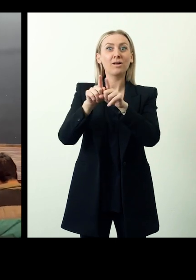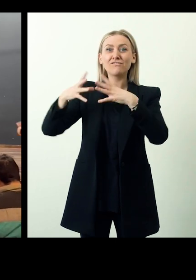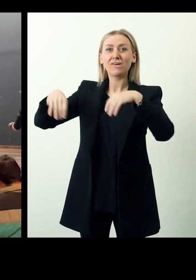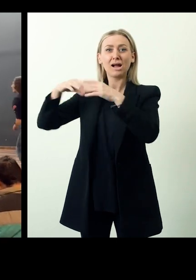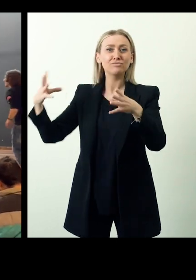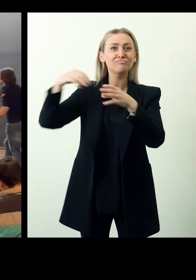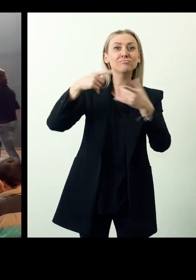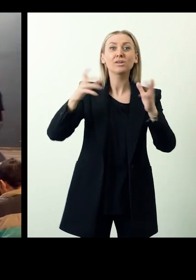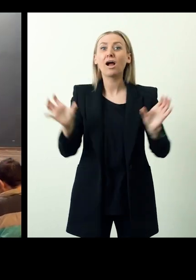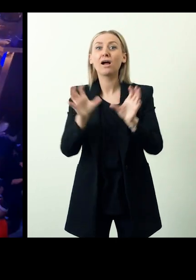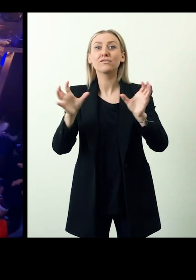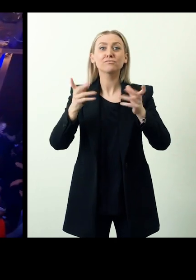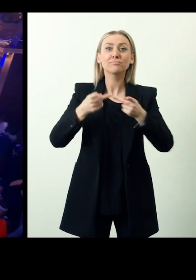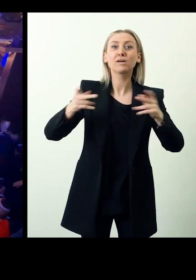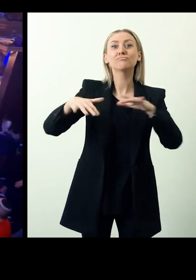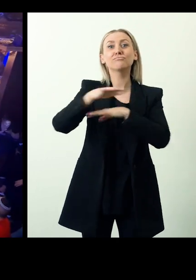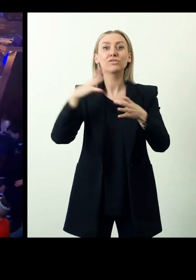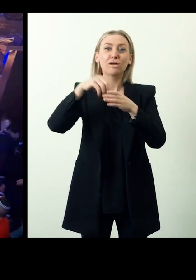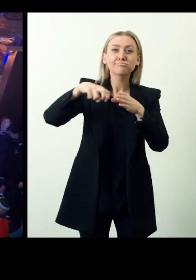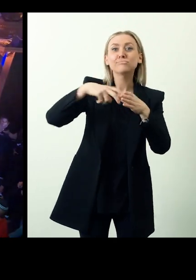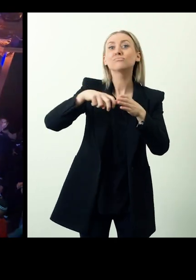for people with disabilities and their families.